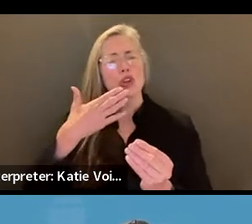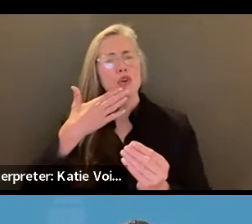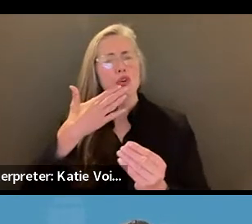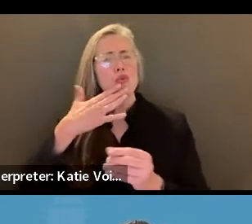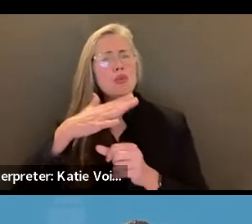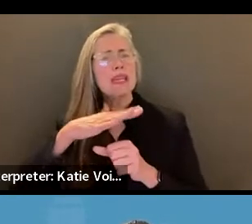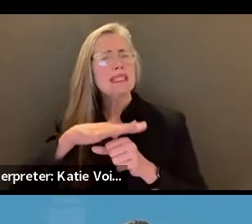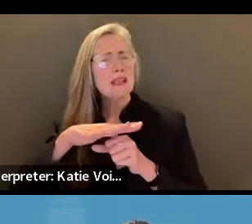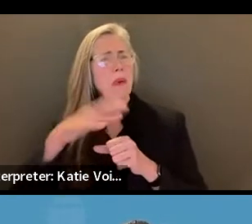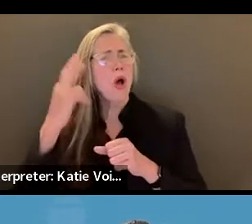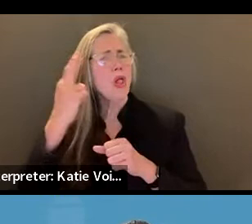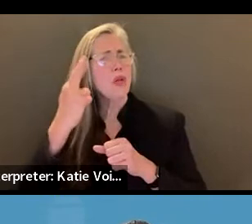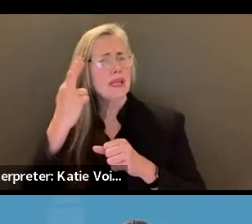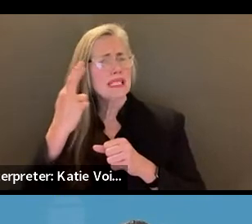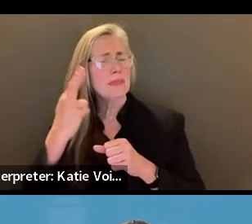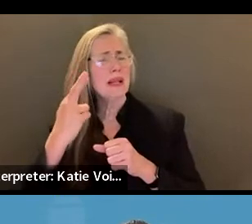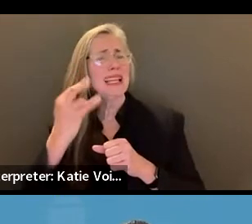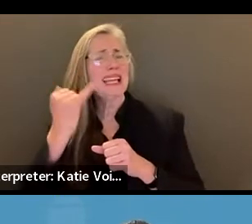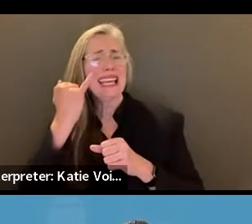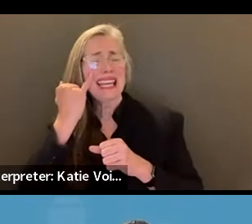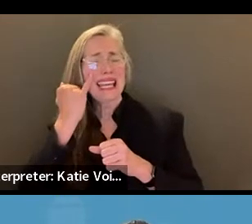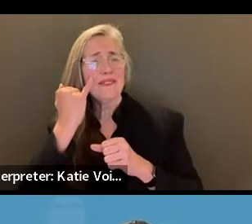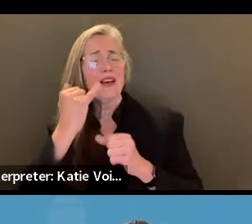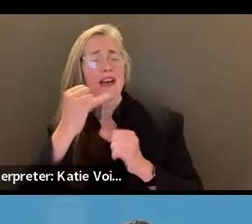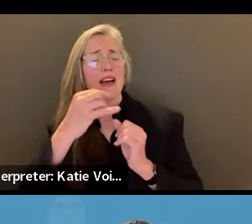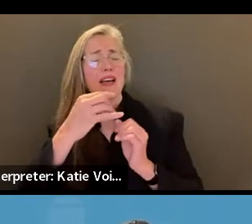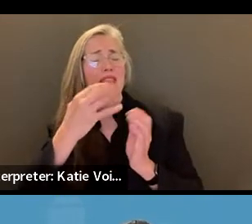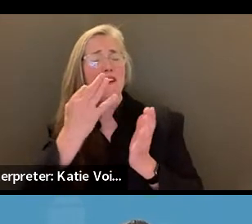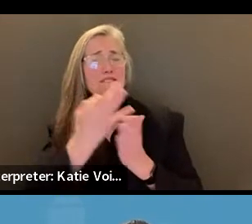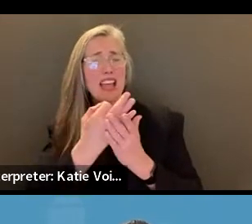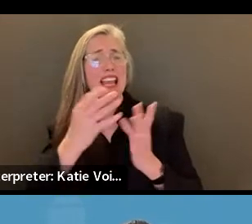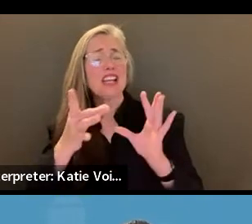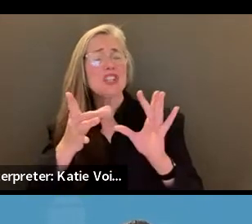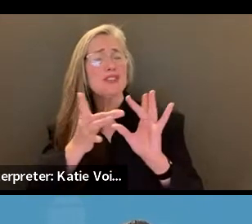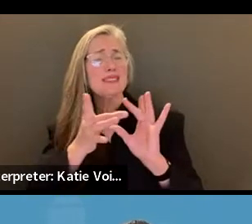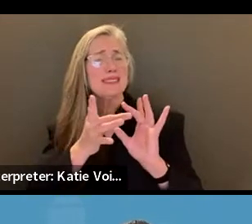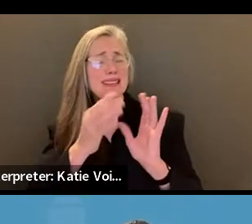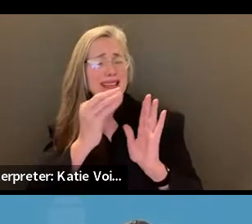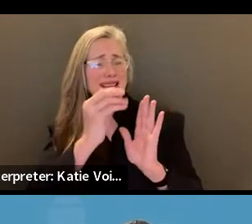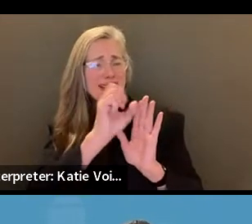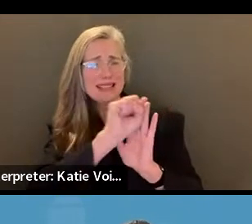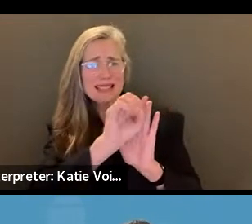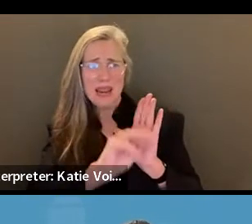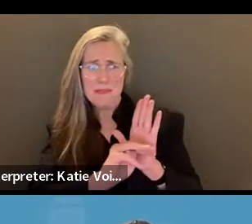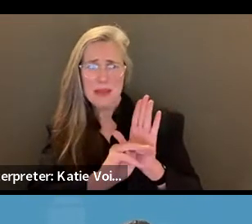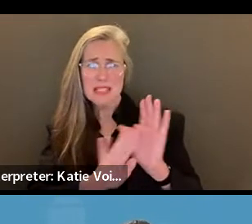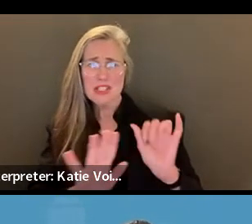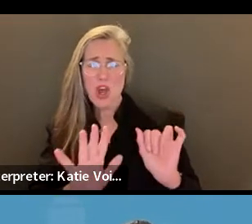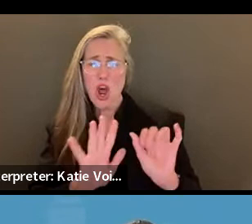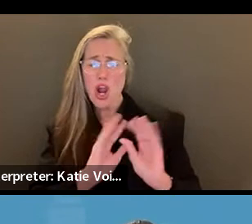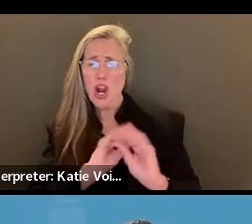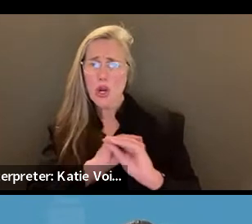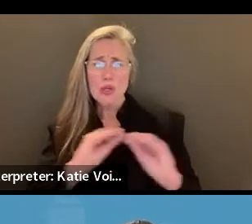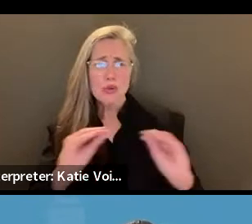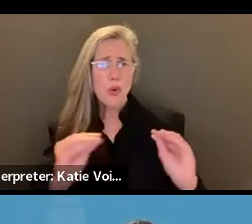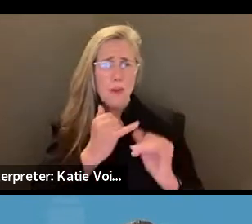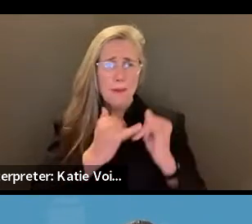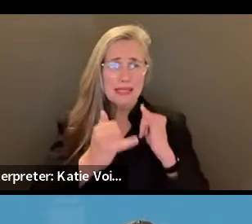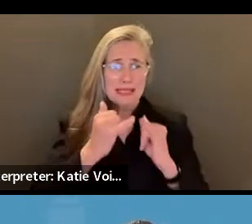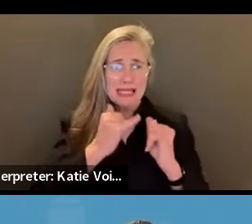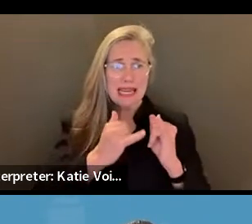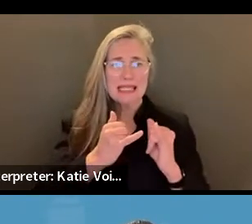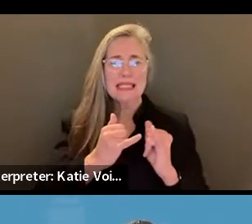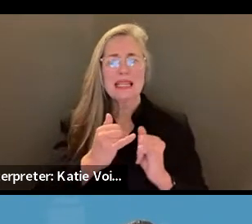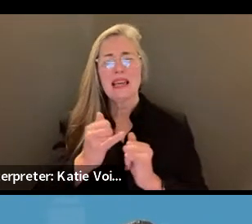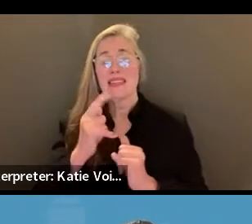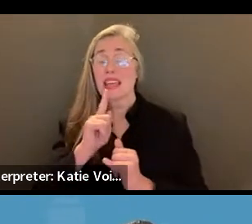financial statements are free of material misstatement. And of course, that's in contrast to total assurance, which would suggest that we are looking at every single